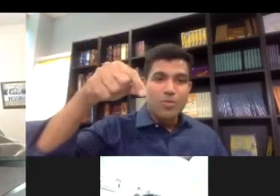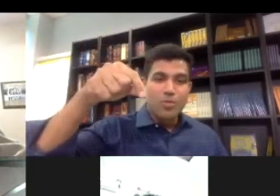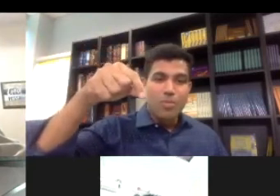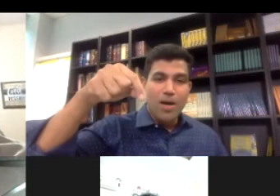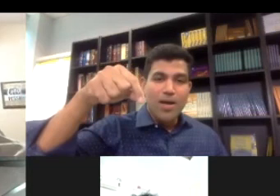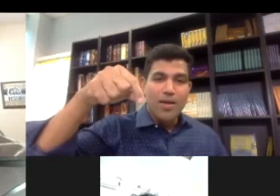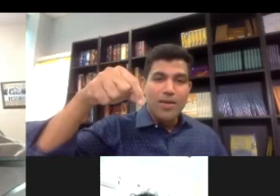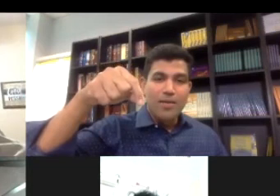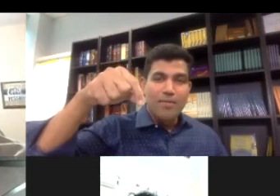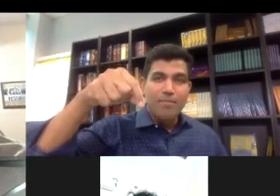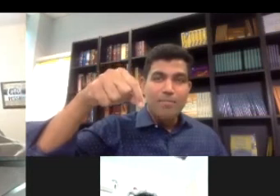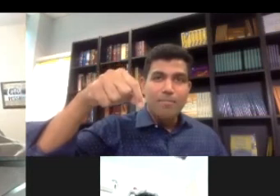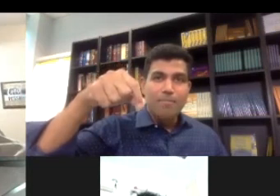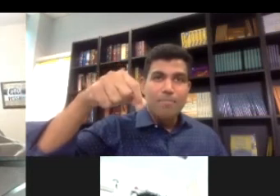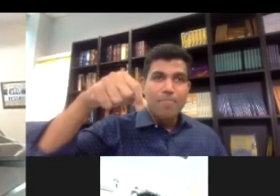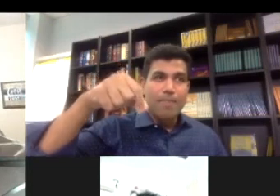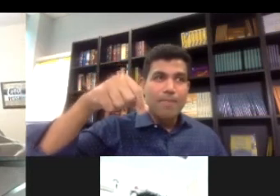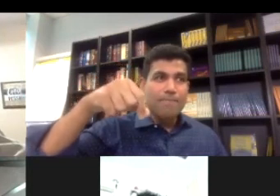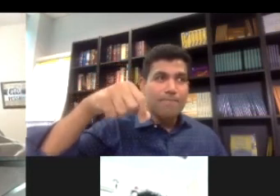Yeah. So I'm looking forward